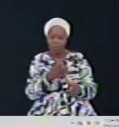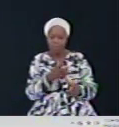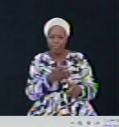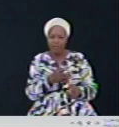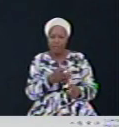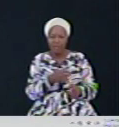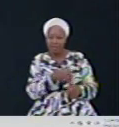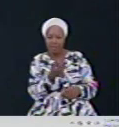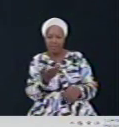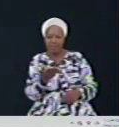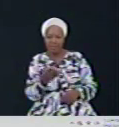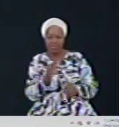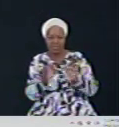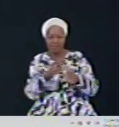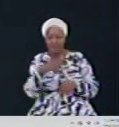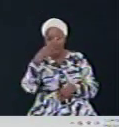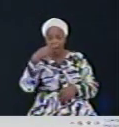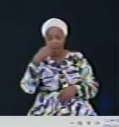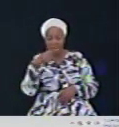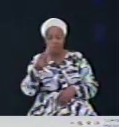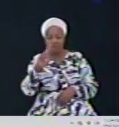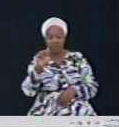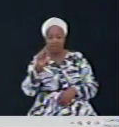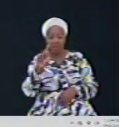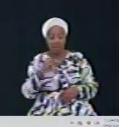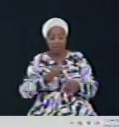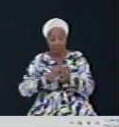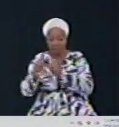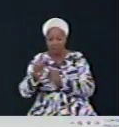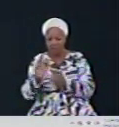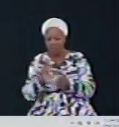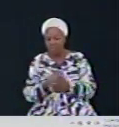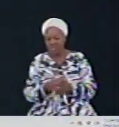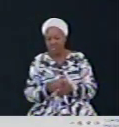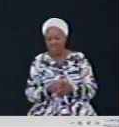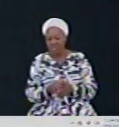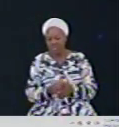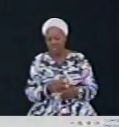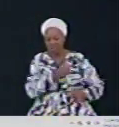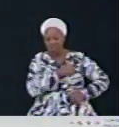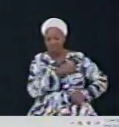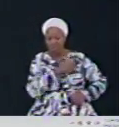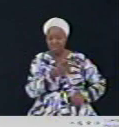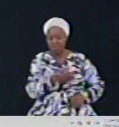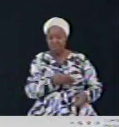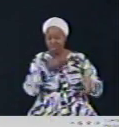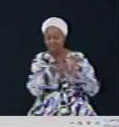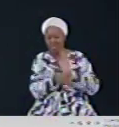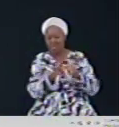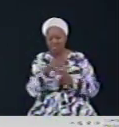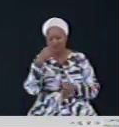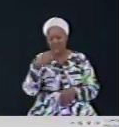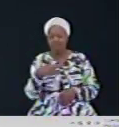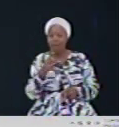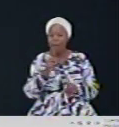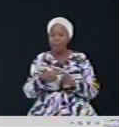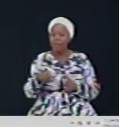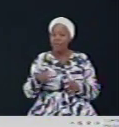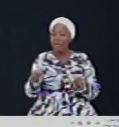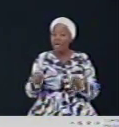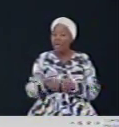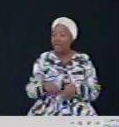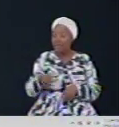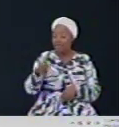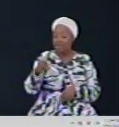if a rat passes, that soldier is there or kill the rat. But as